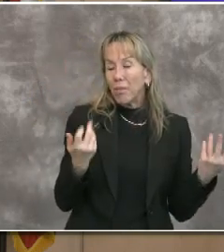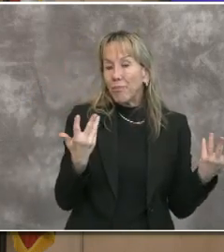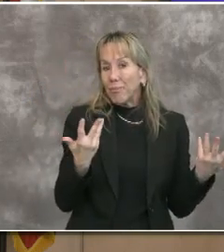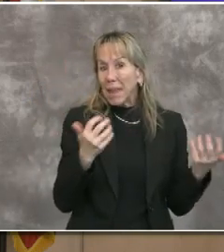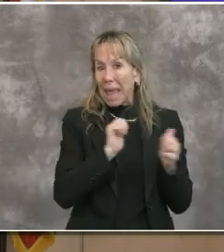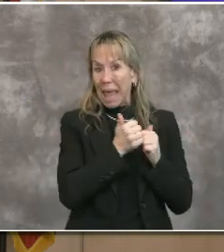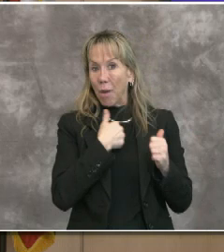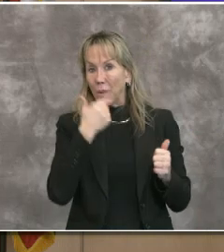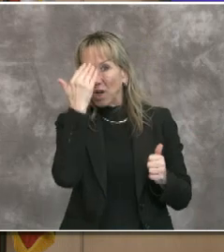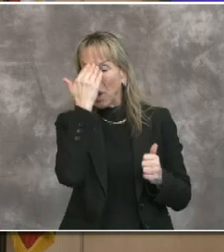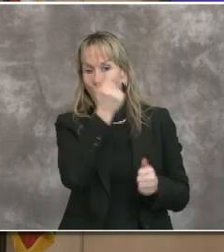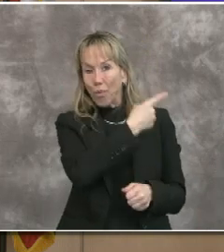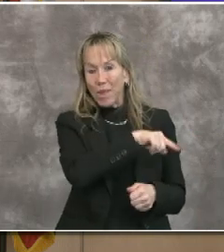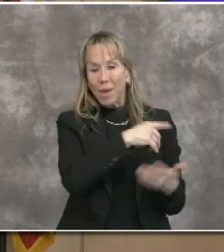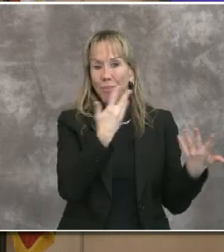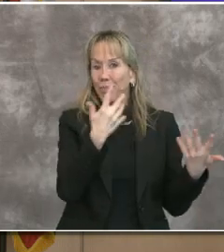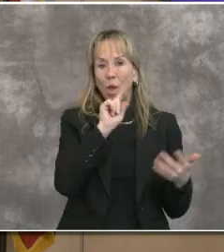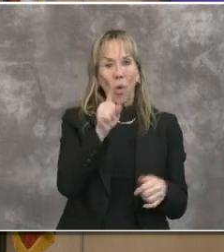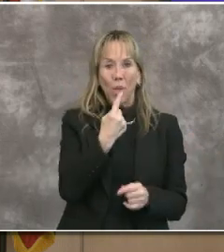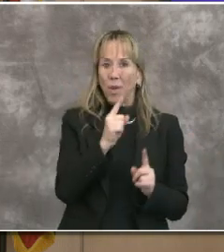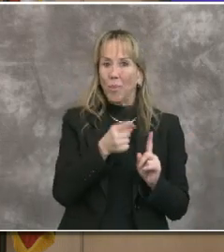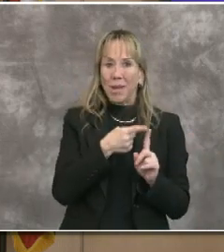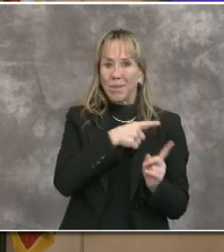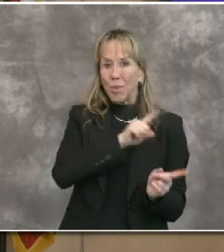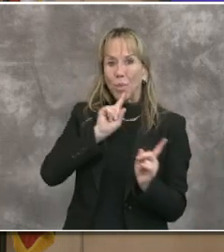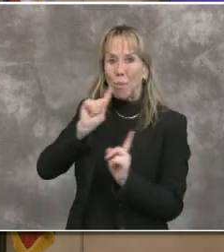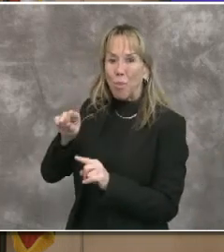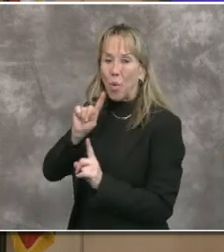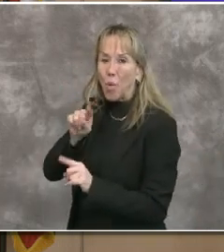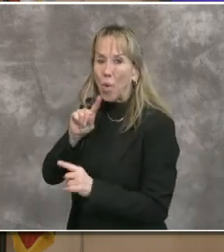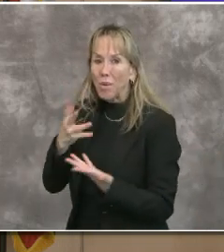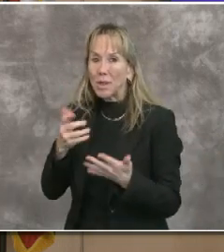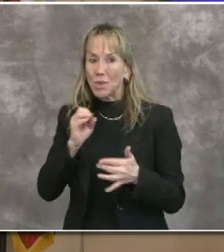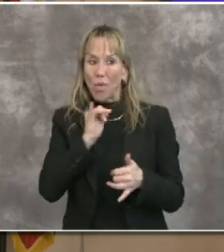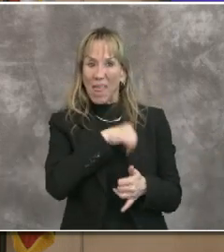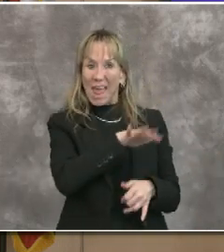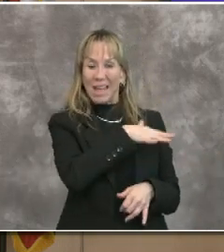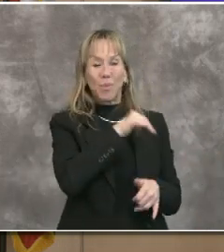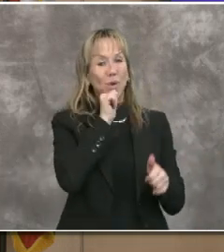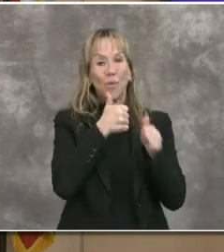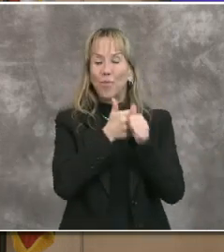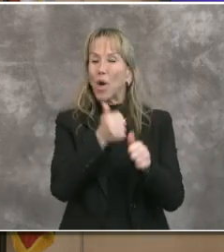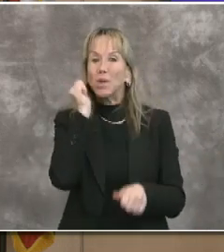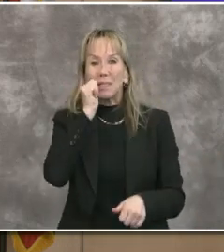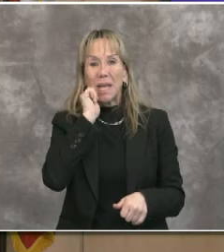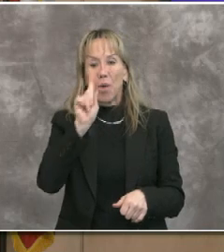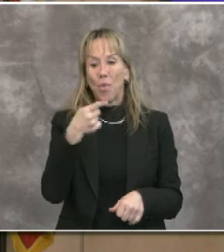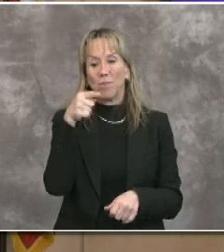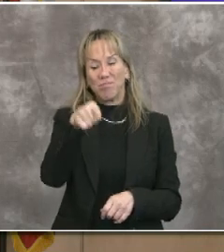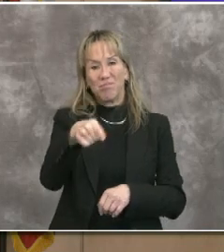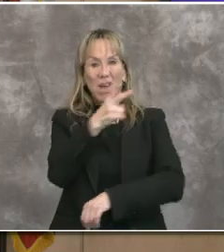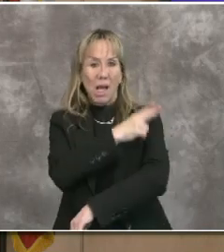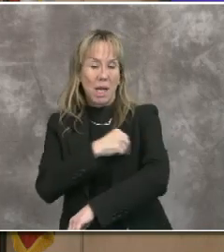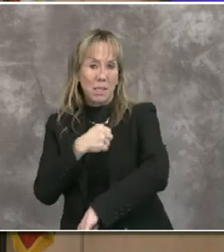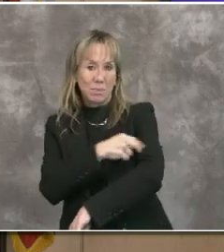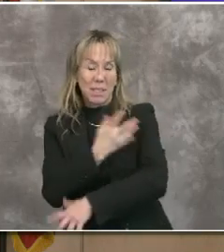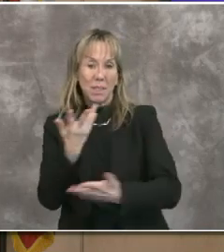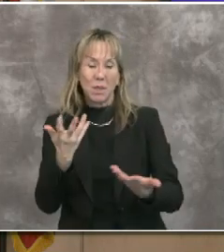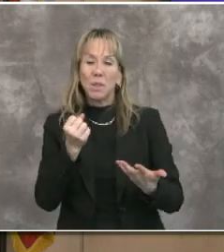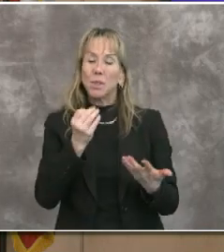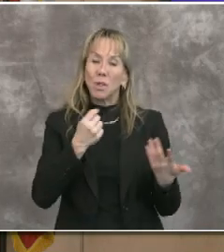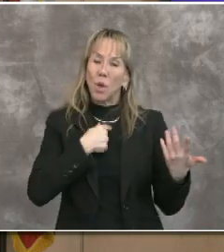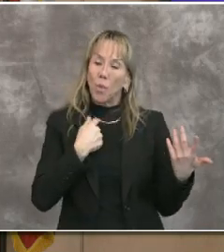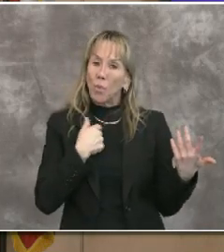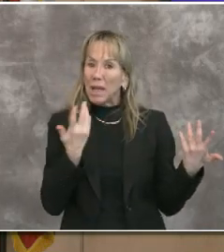they were reported, and we don't follow them on a daily basis. We anticipate most of them would improve over the